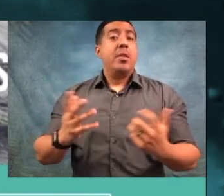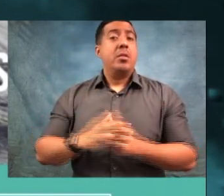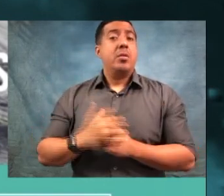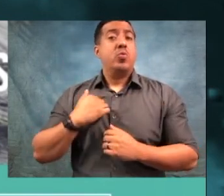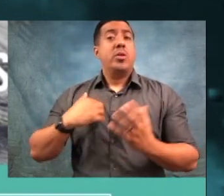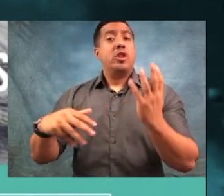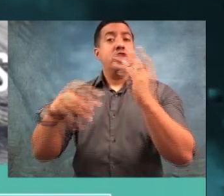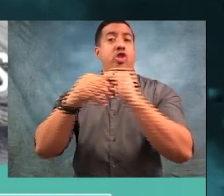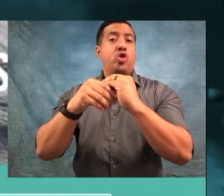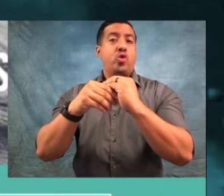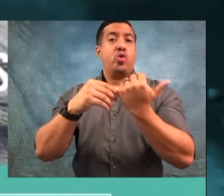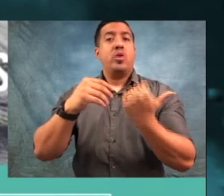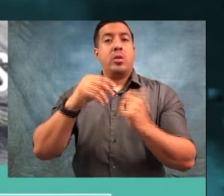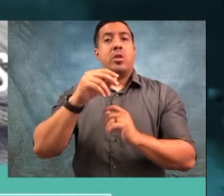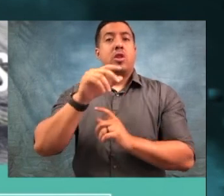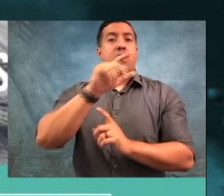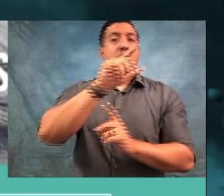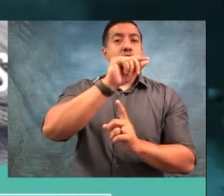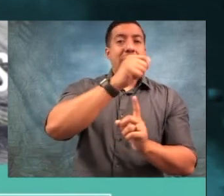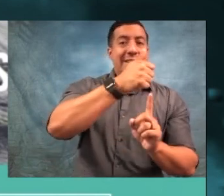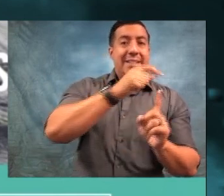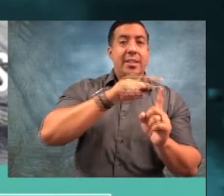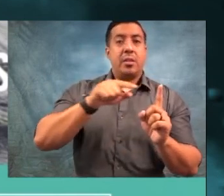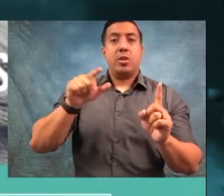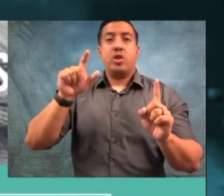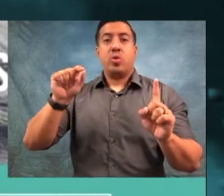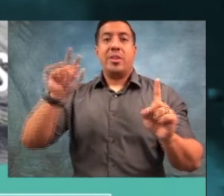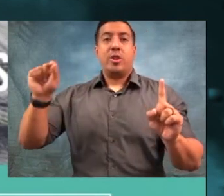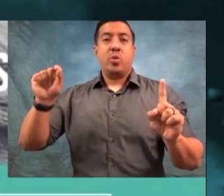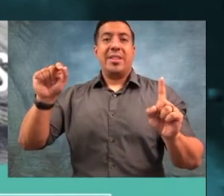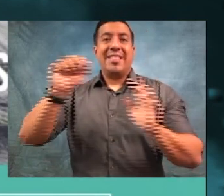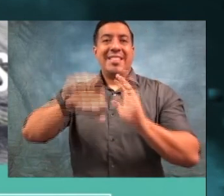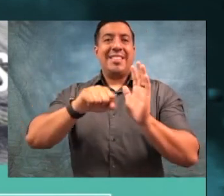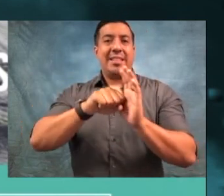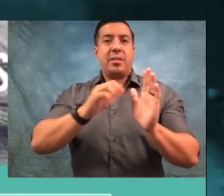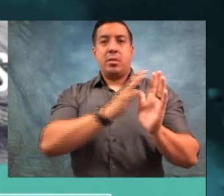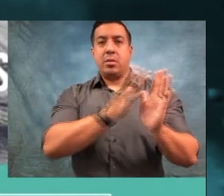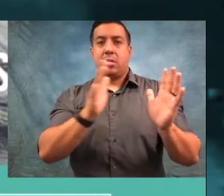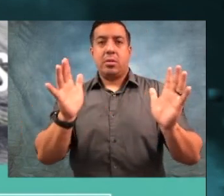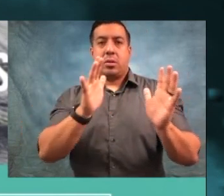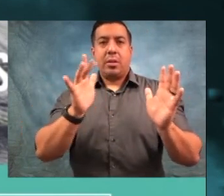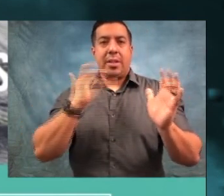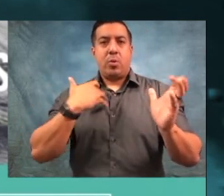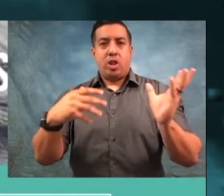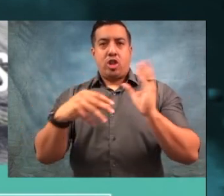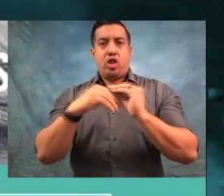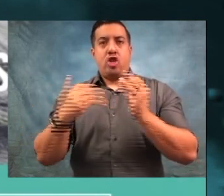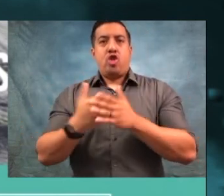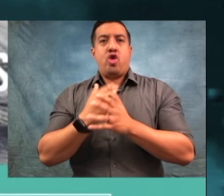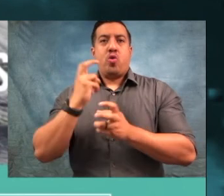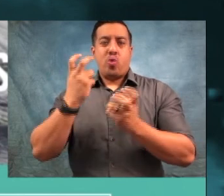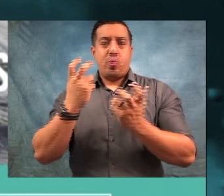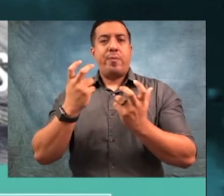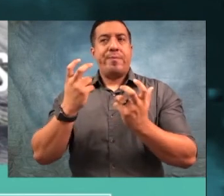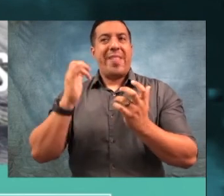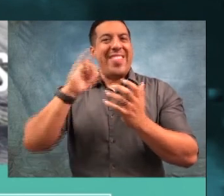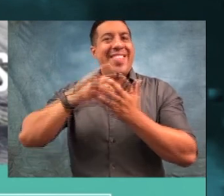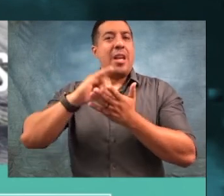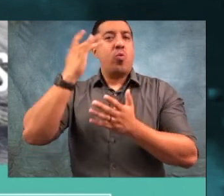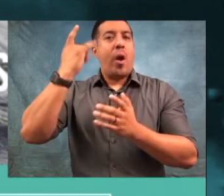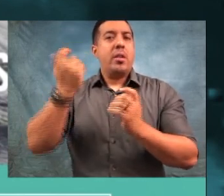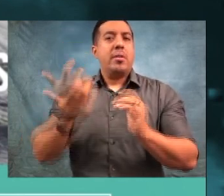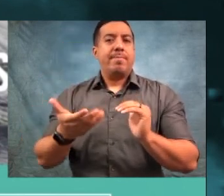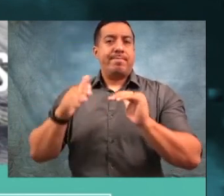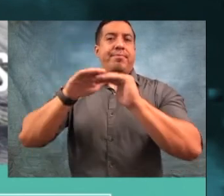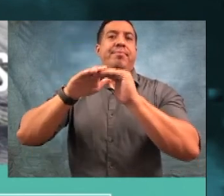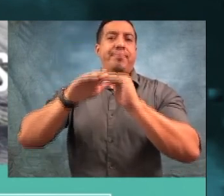so what's happening now is we're including 2010 to 2020 seasons in the new averages,